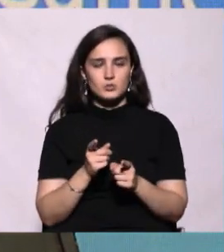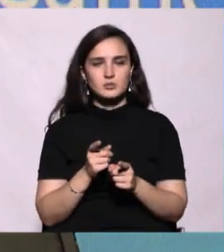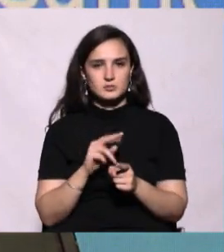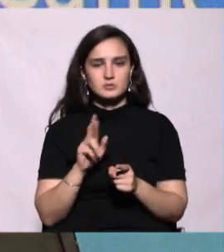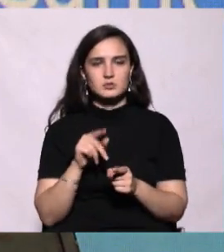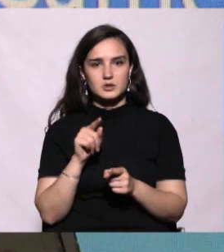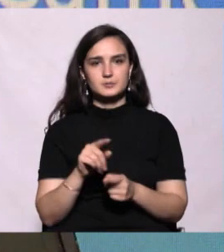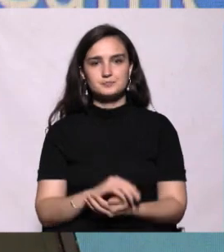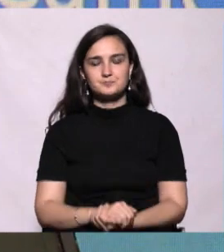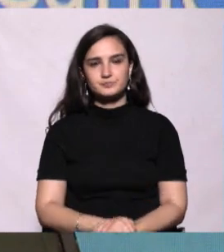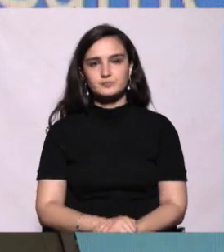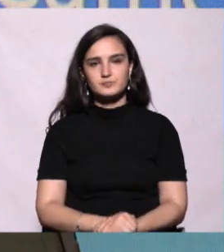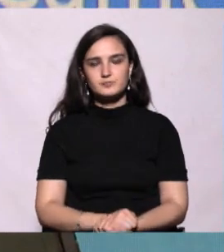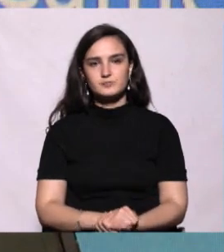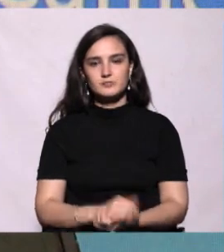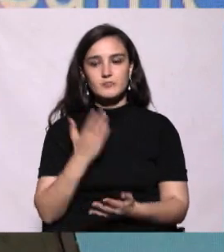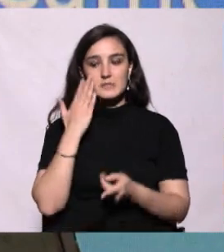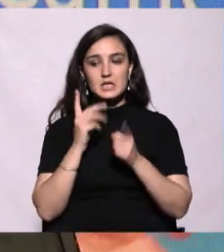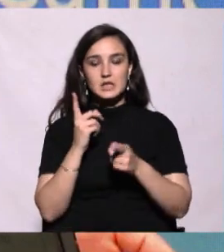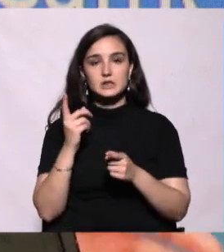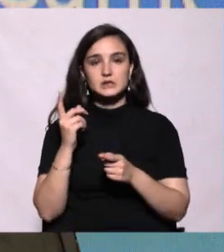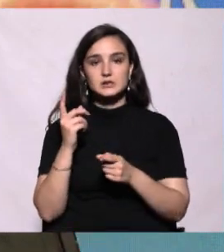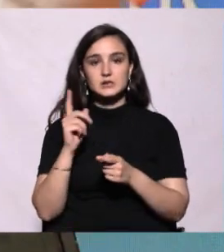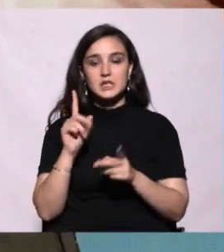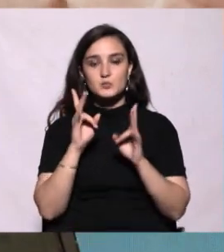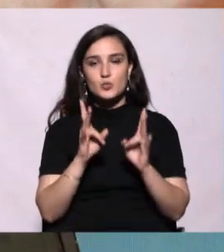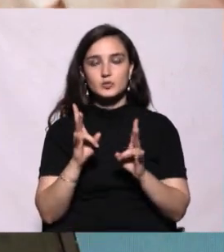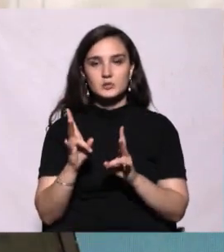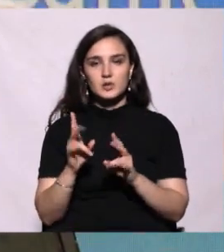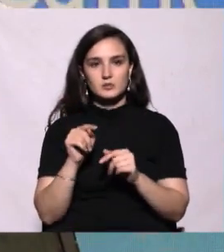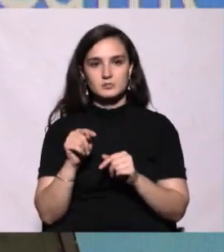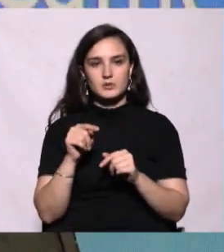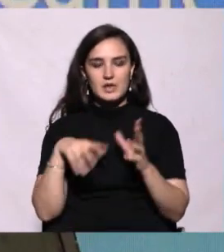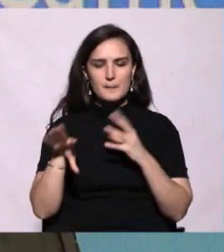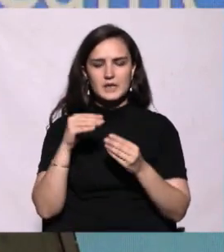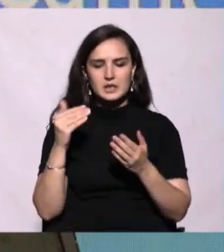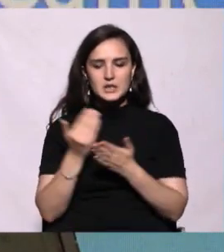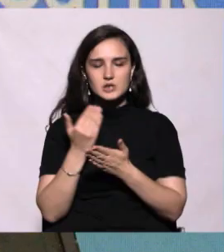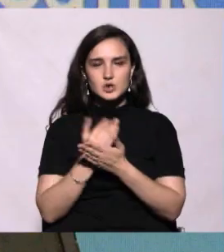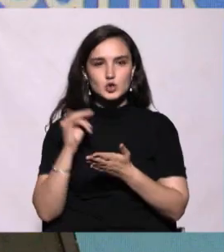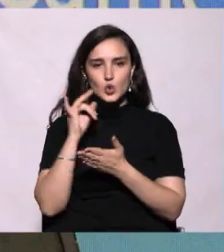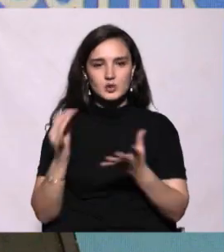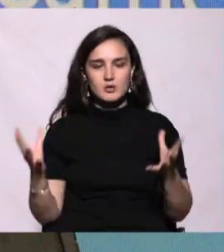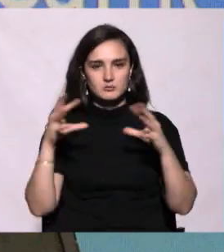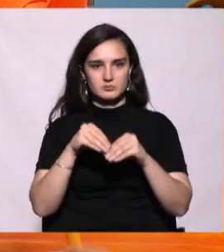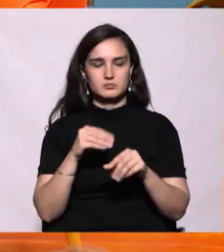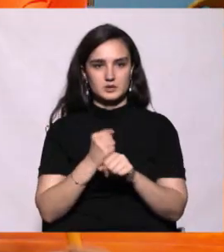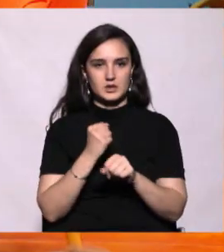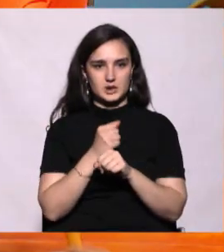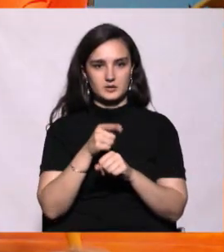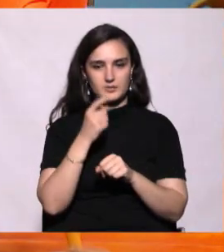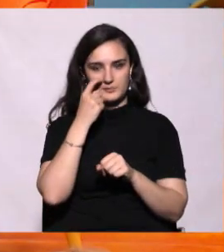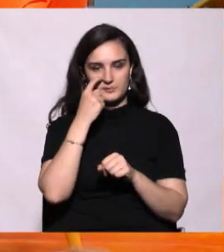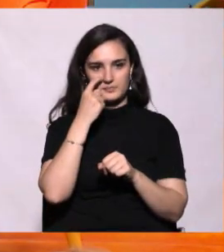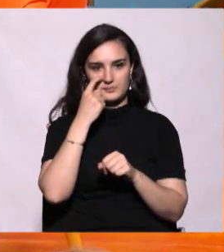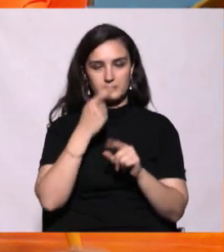he was credited with real legends that happened to other people. So they would take all these legends, put it together in this form, in this figure